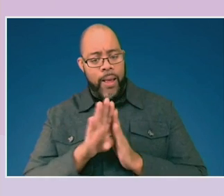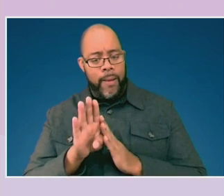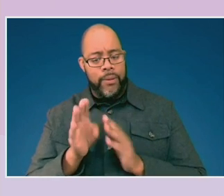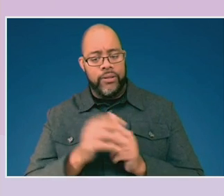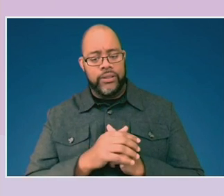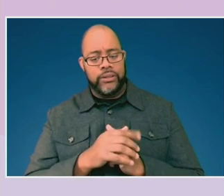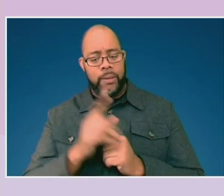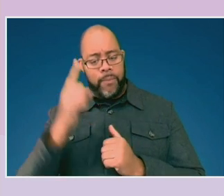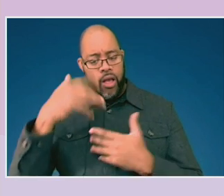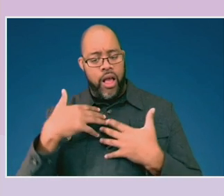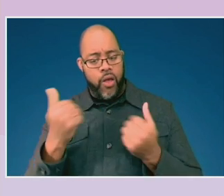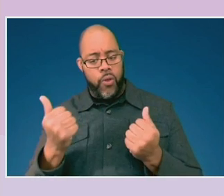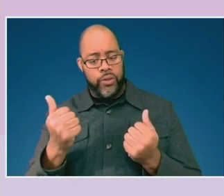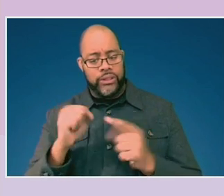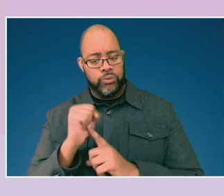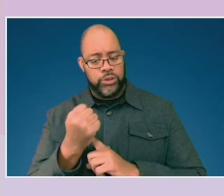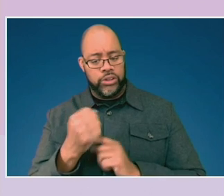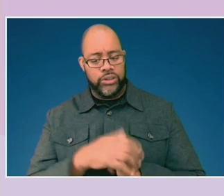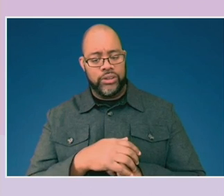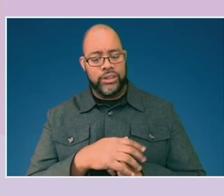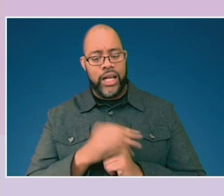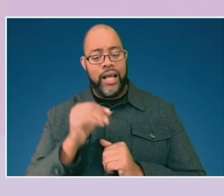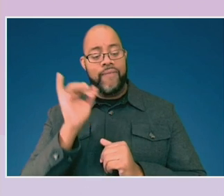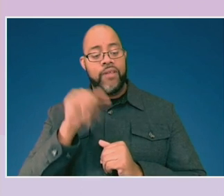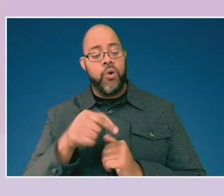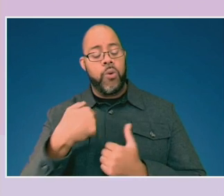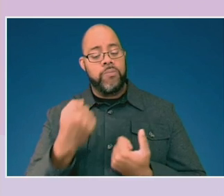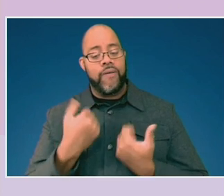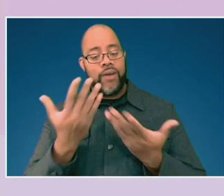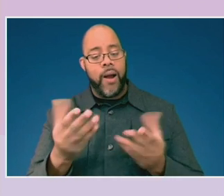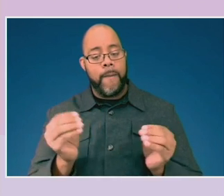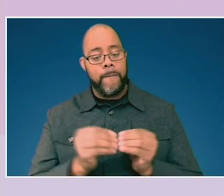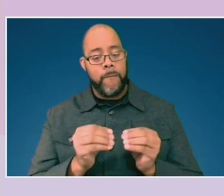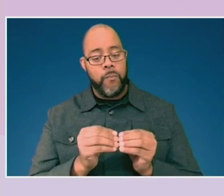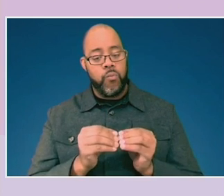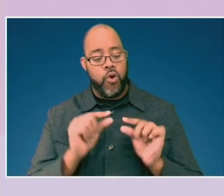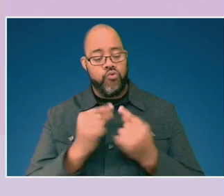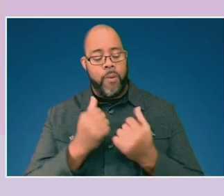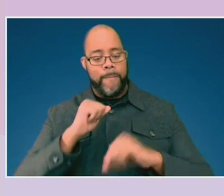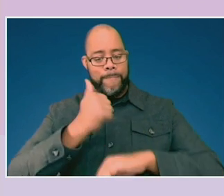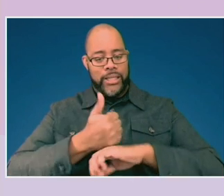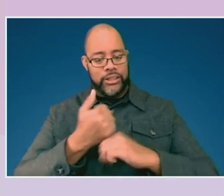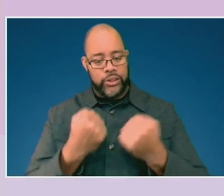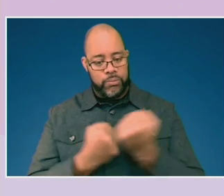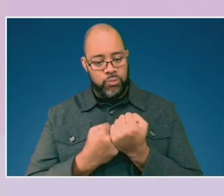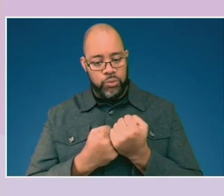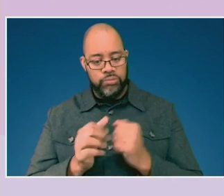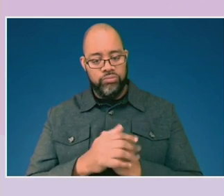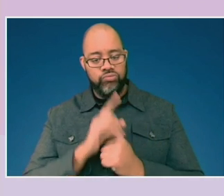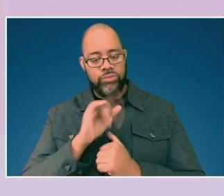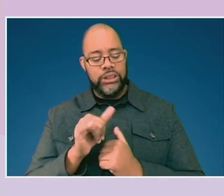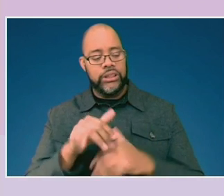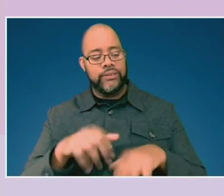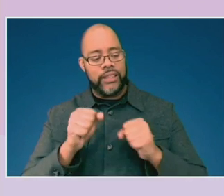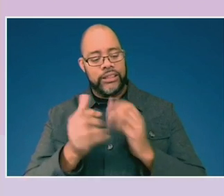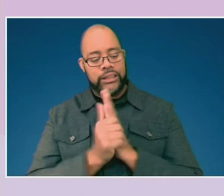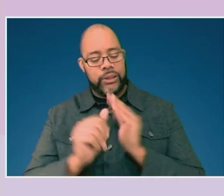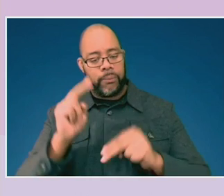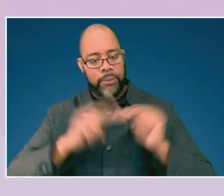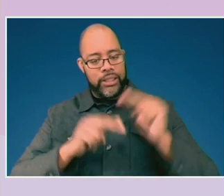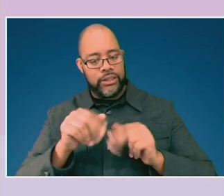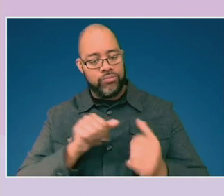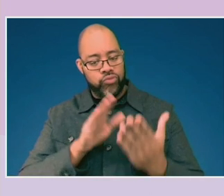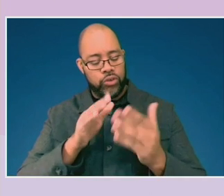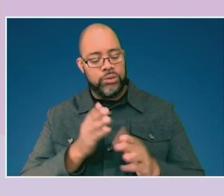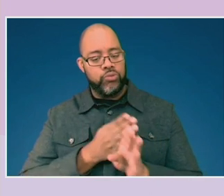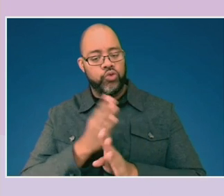health conditions. And here we provide more group-based supports and really take a skill-building approach in majority